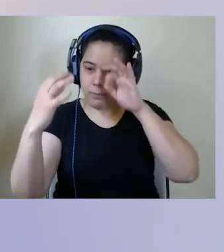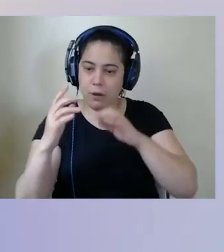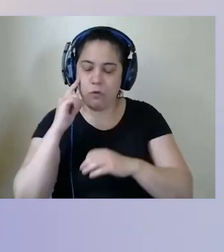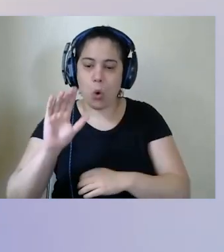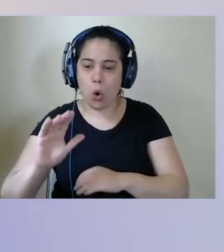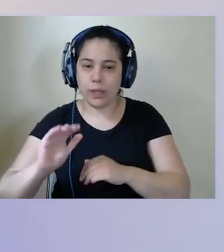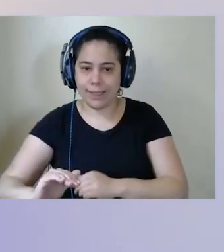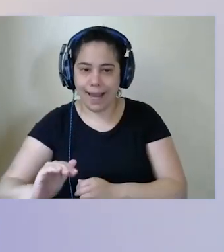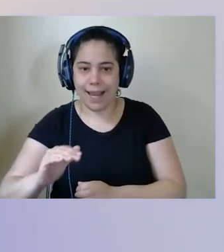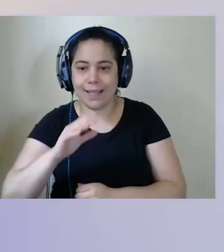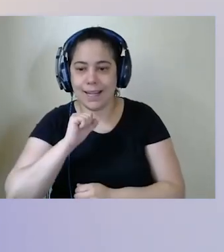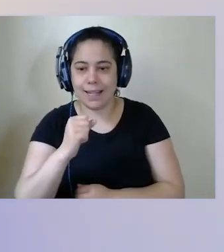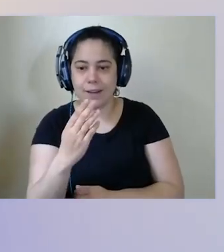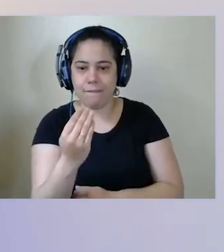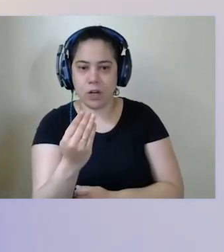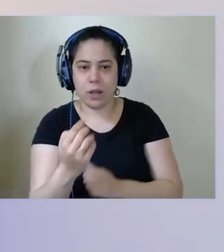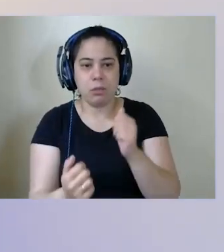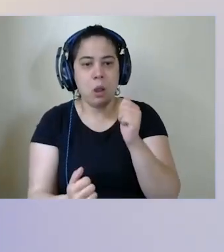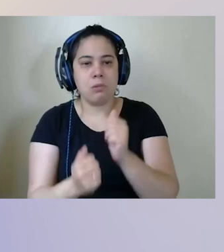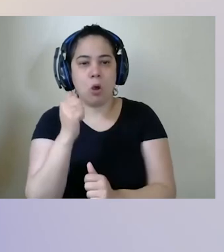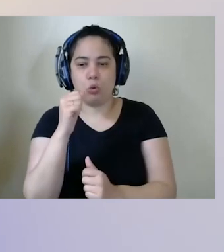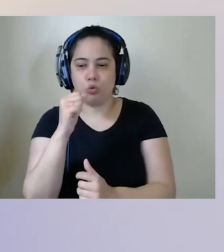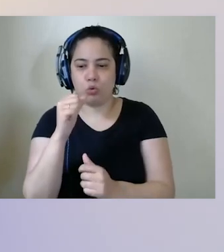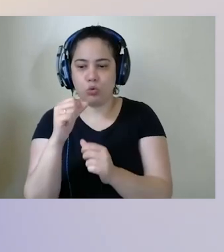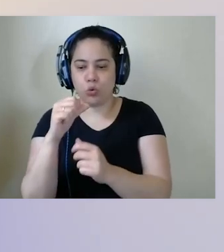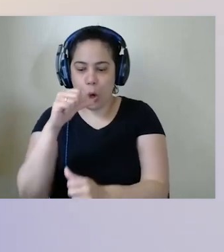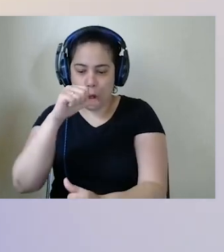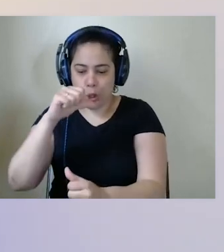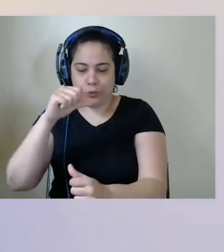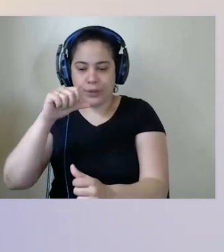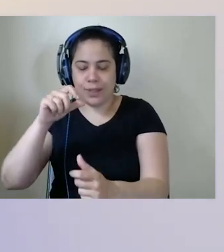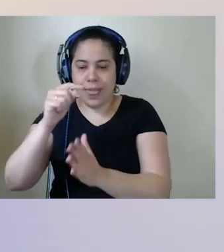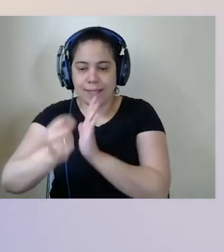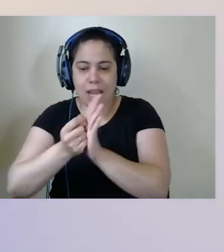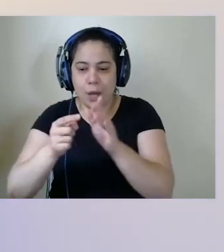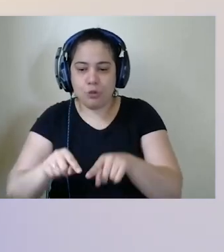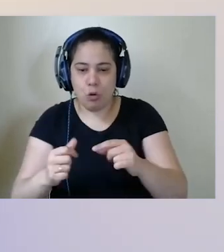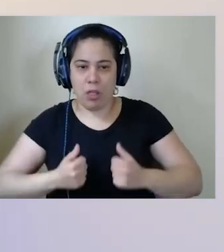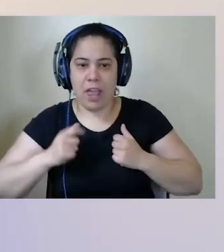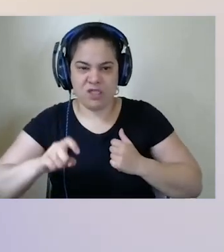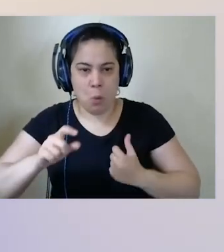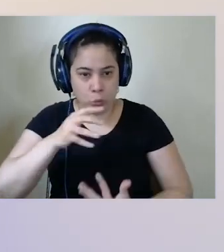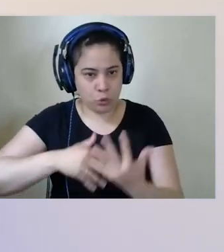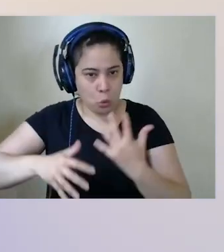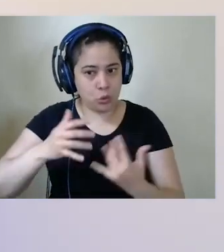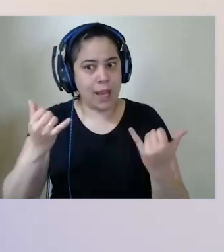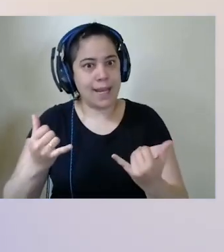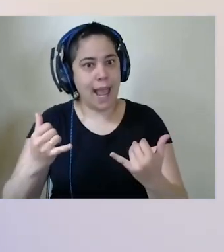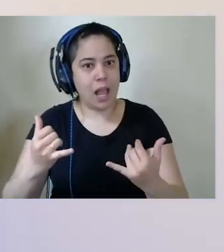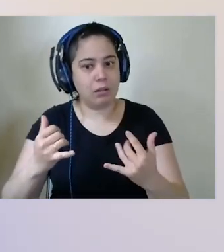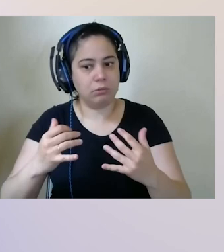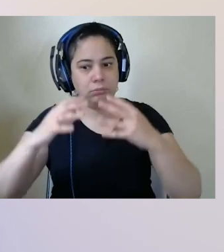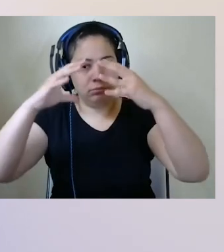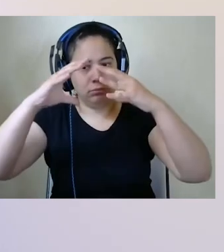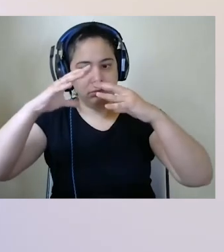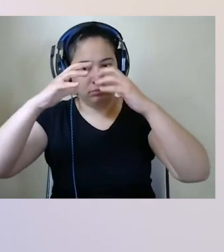who now had been at the most social period of her life, had been shut down. And been shut